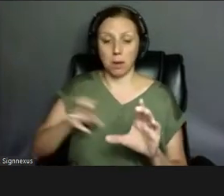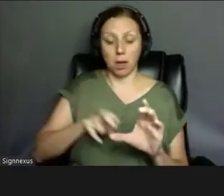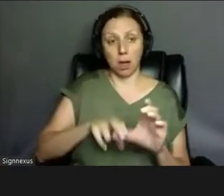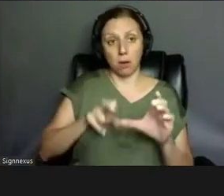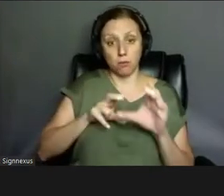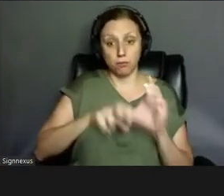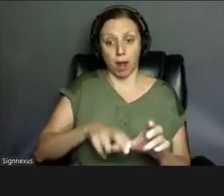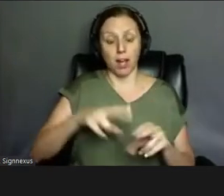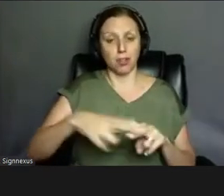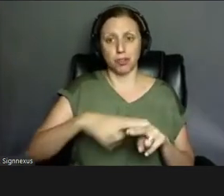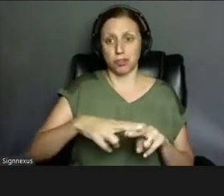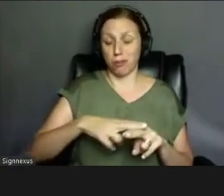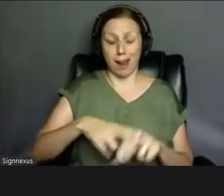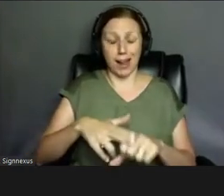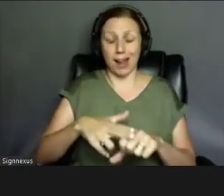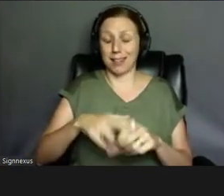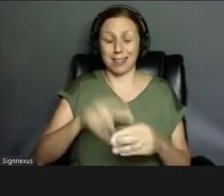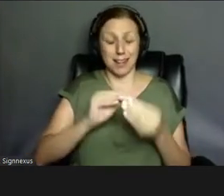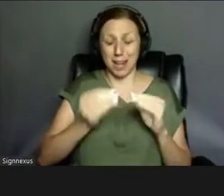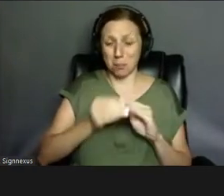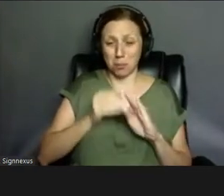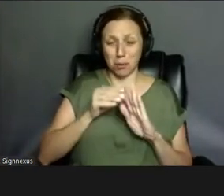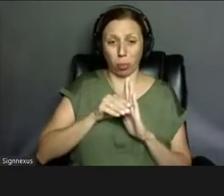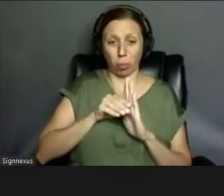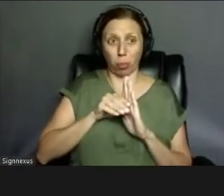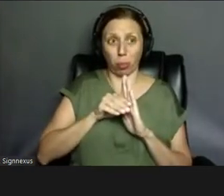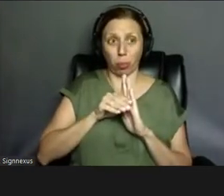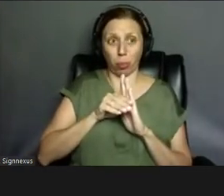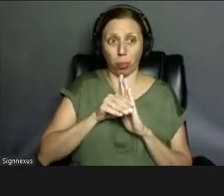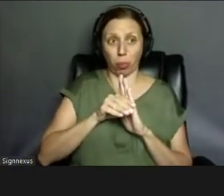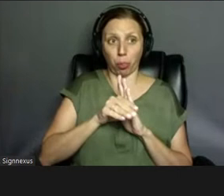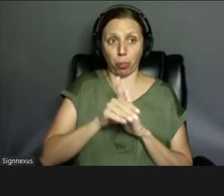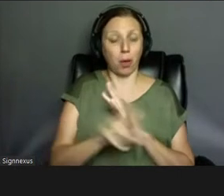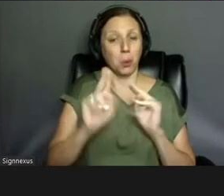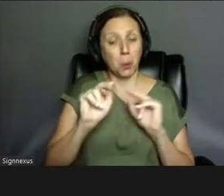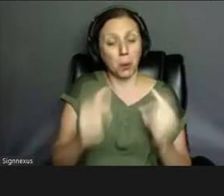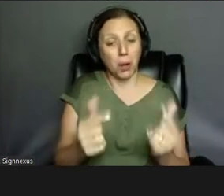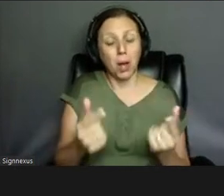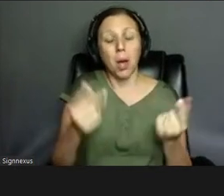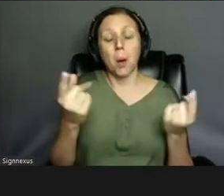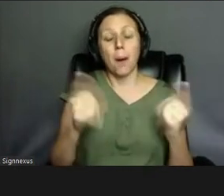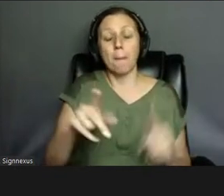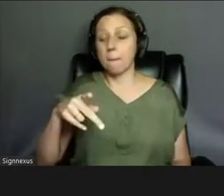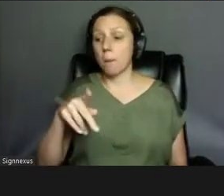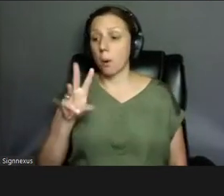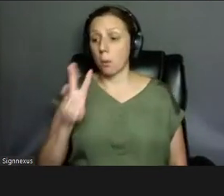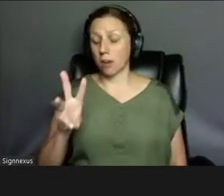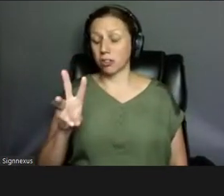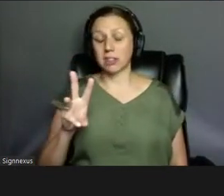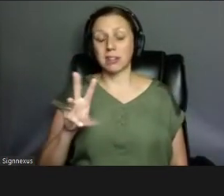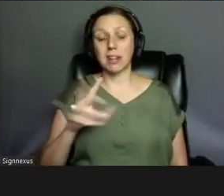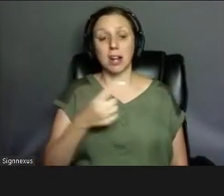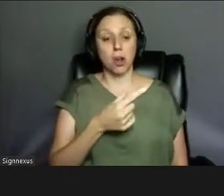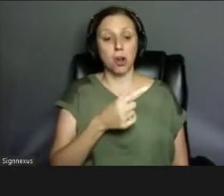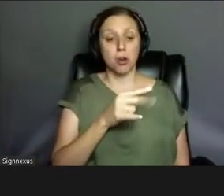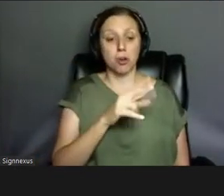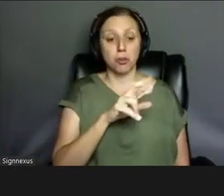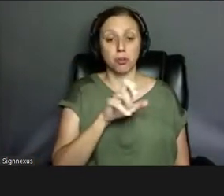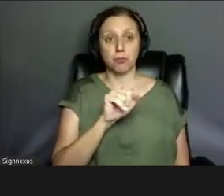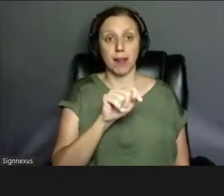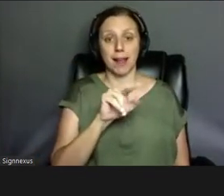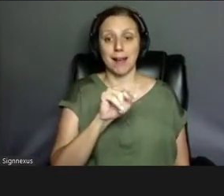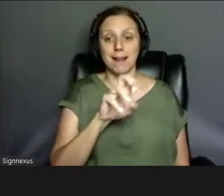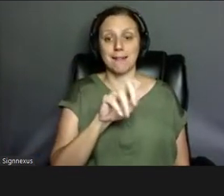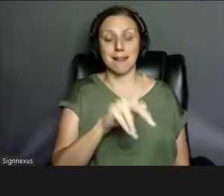anticipated. It's fortunate, actually, that the Port Washington branch, indeed just the stations from Great Neck to Port Washington, are the only